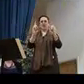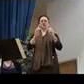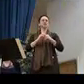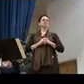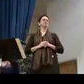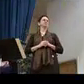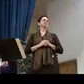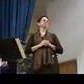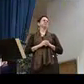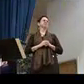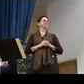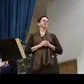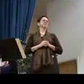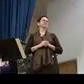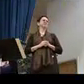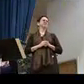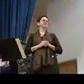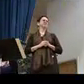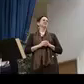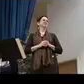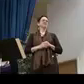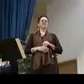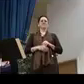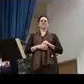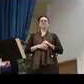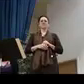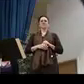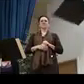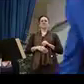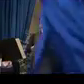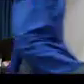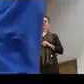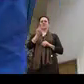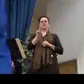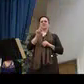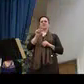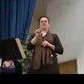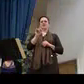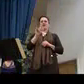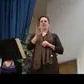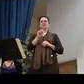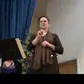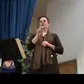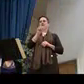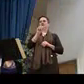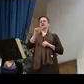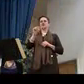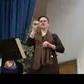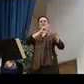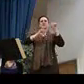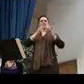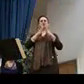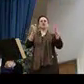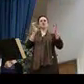Caitlin Nathaniel Mayer, Associate of Science, General Education, honors.